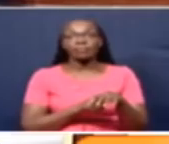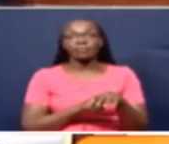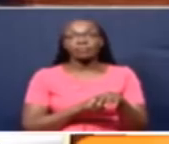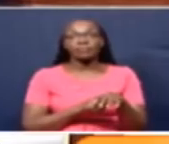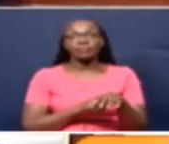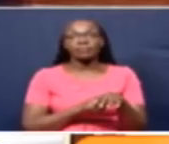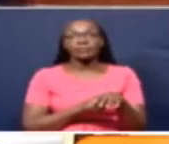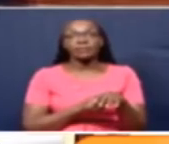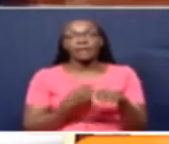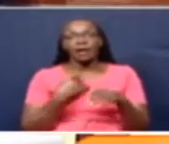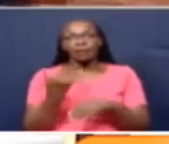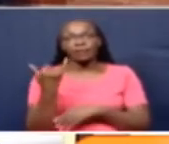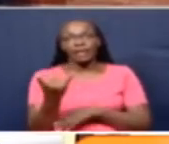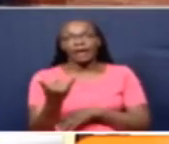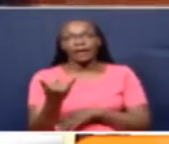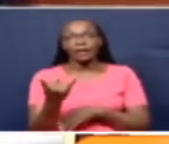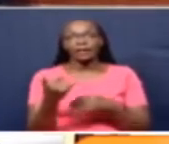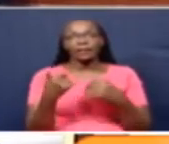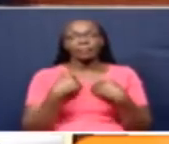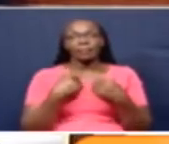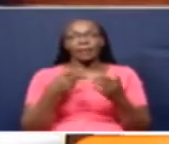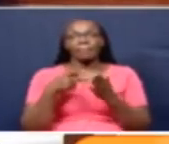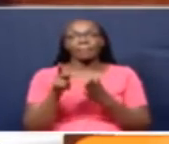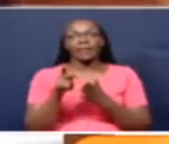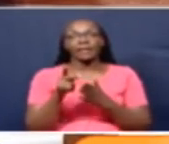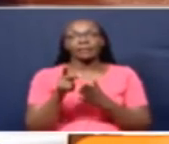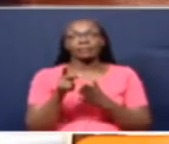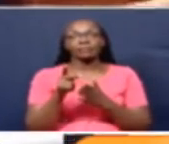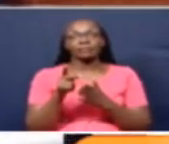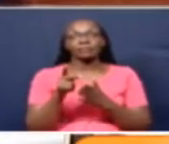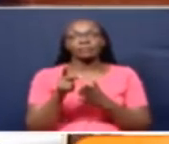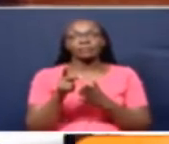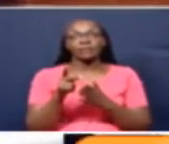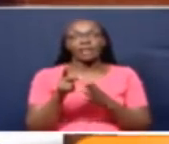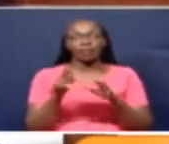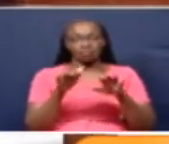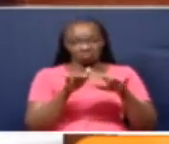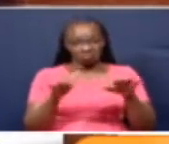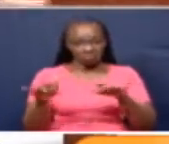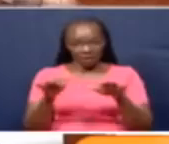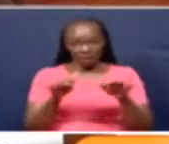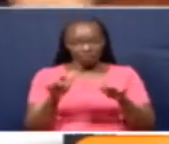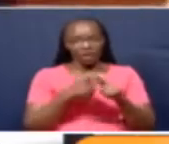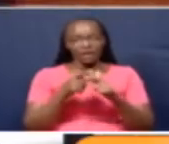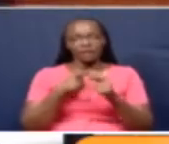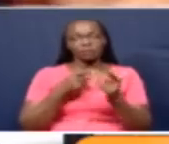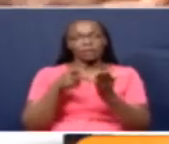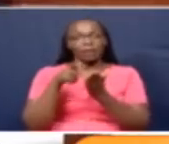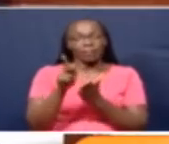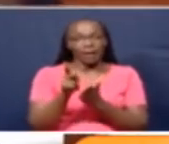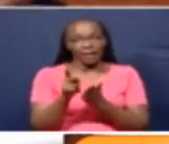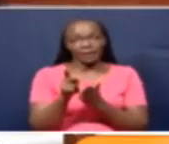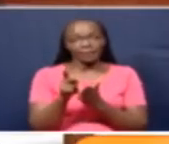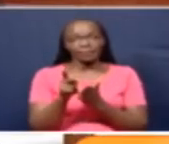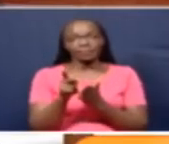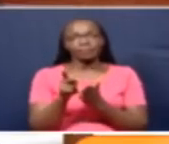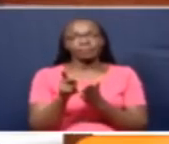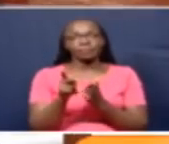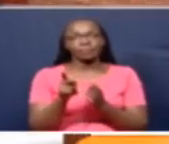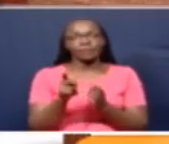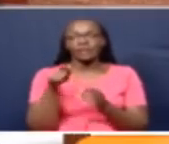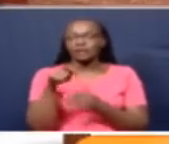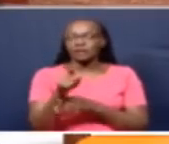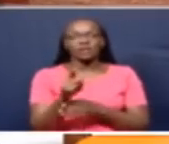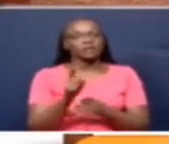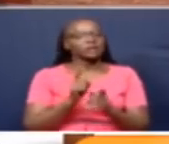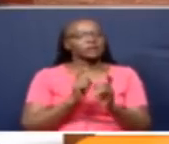was young. I bought a clarinet in London and I sent it to her. Then she wanted a piano. I bought her a piano. She's just a